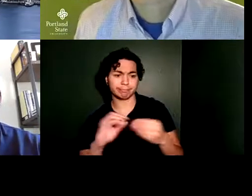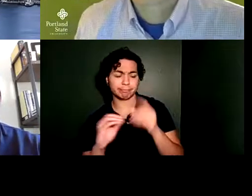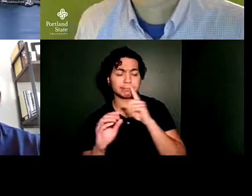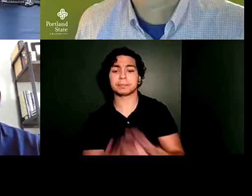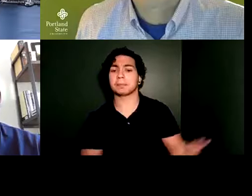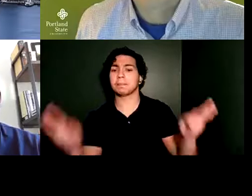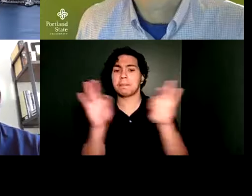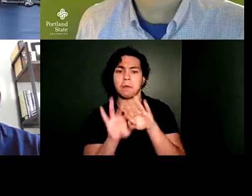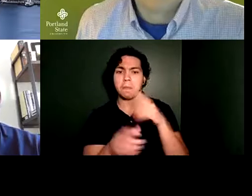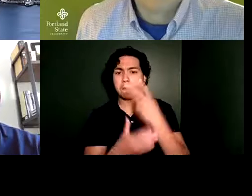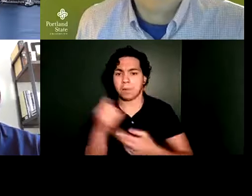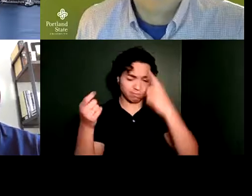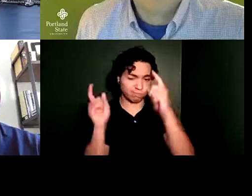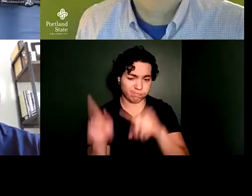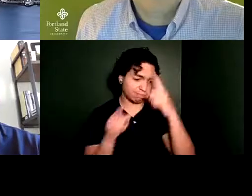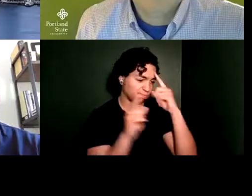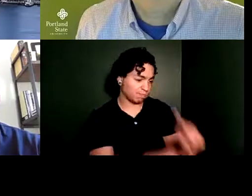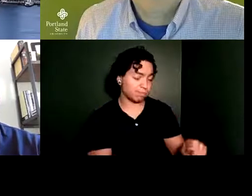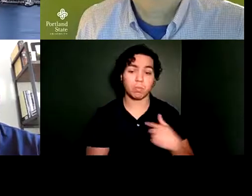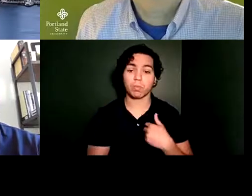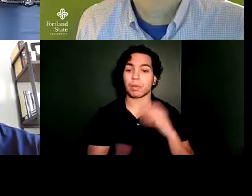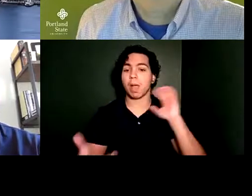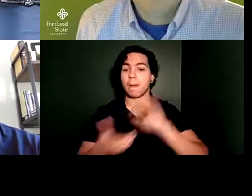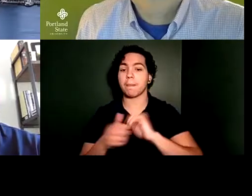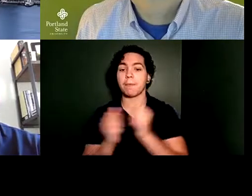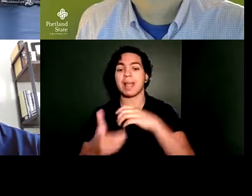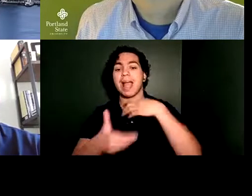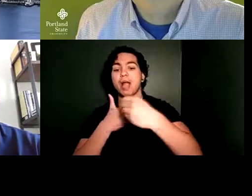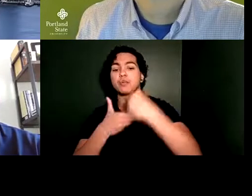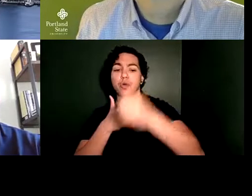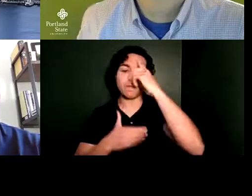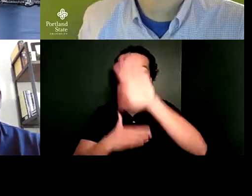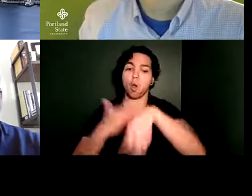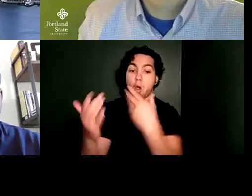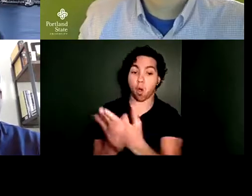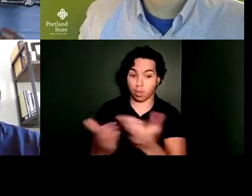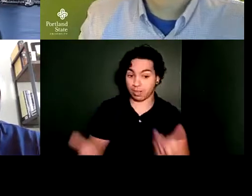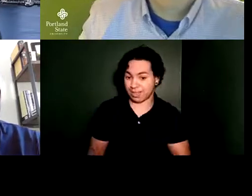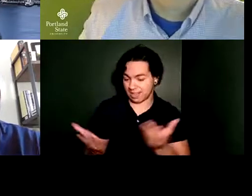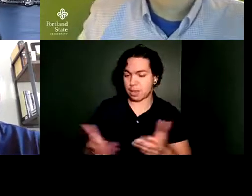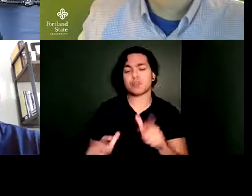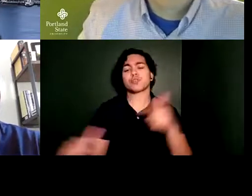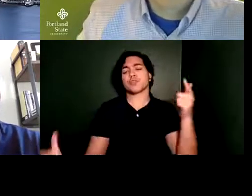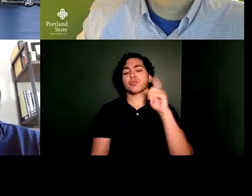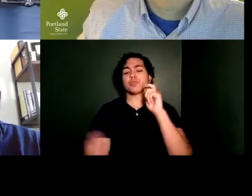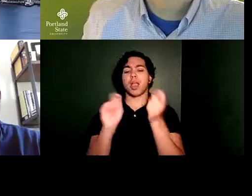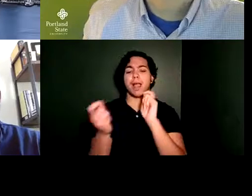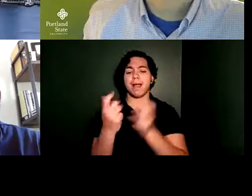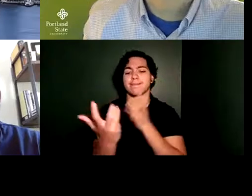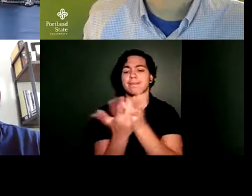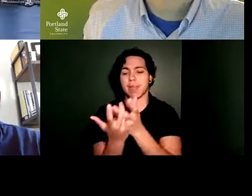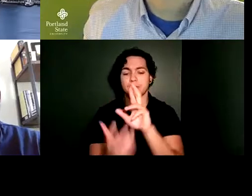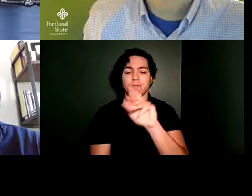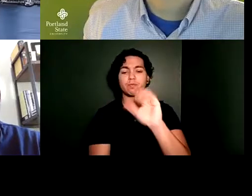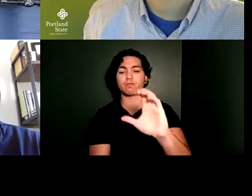important. You know, we've partnered with Outdoors for All here, a huge adaptive recreation